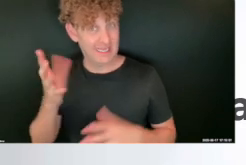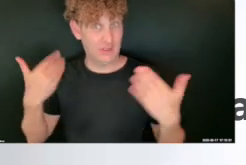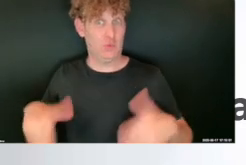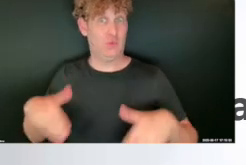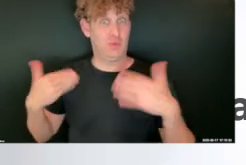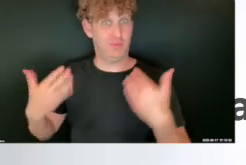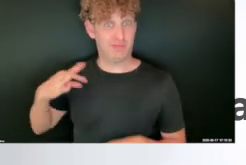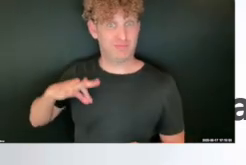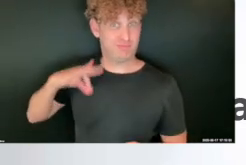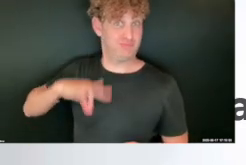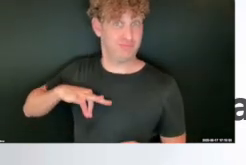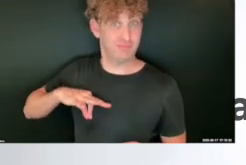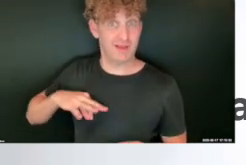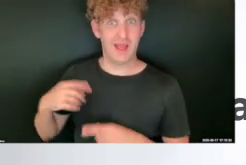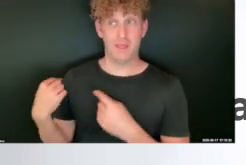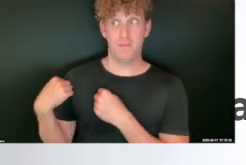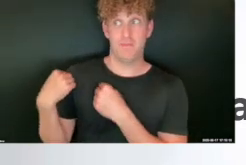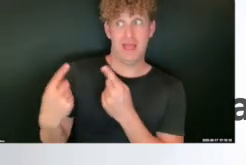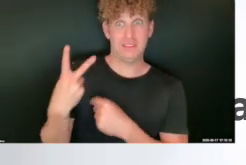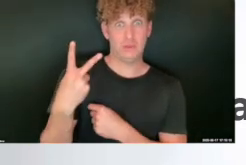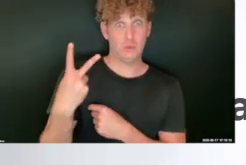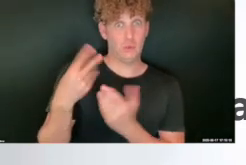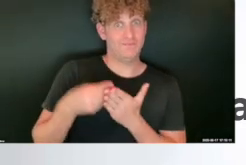Bus Voucher Incentive Program.